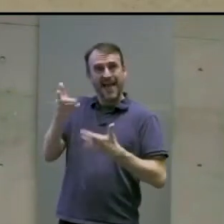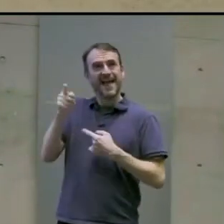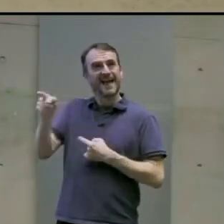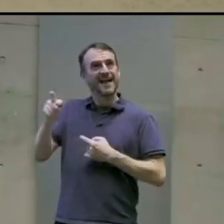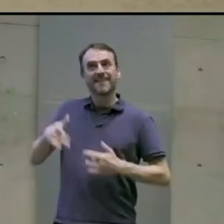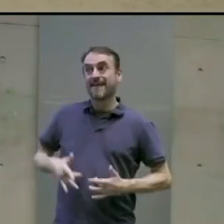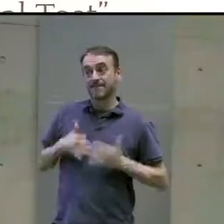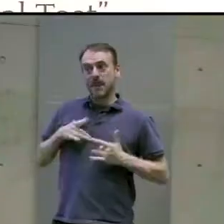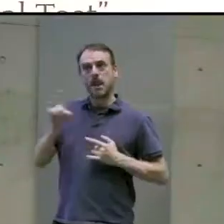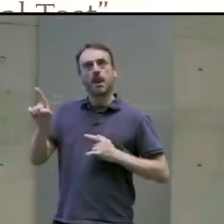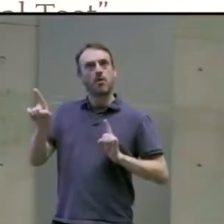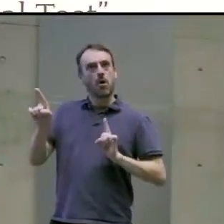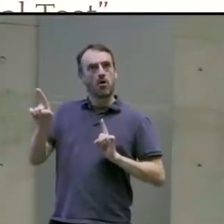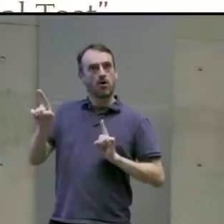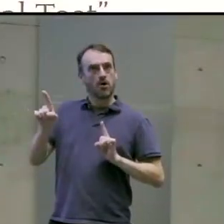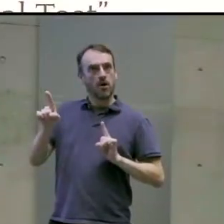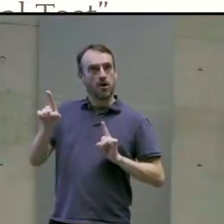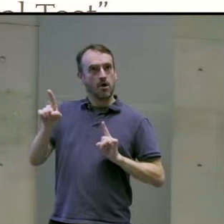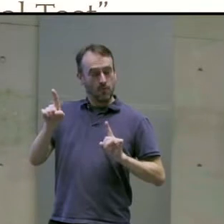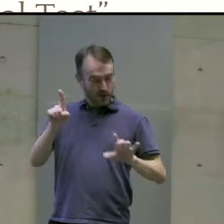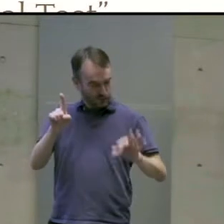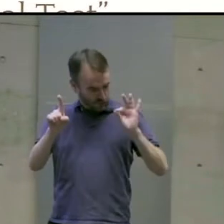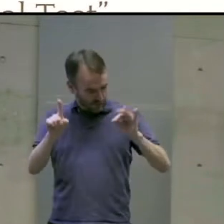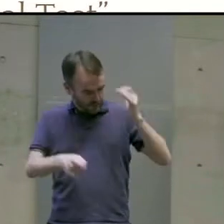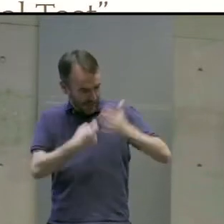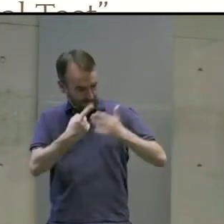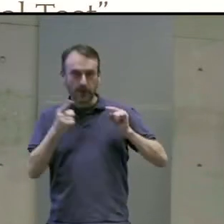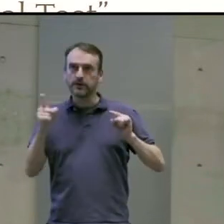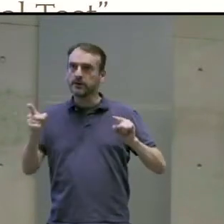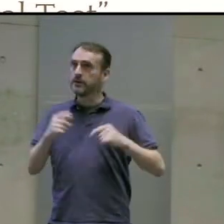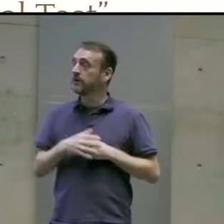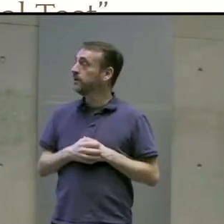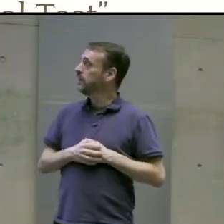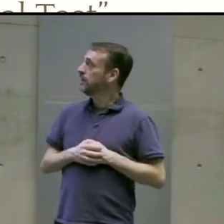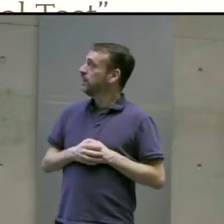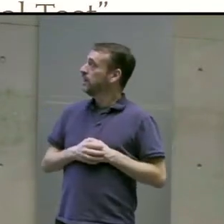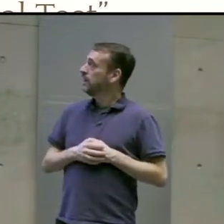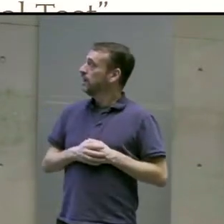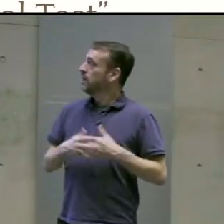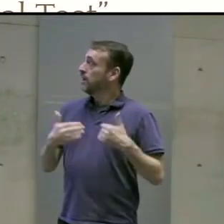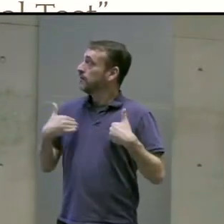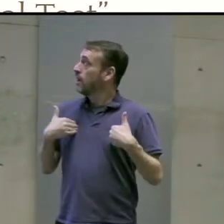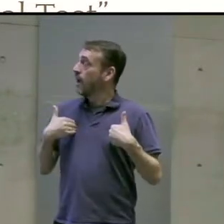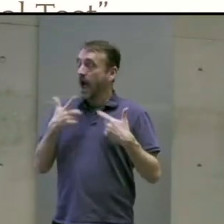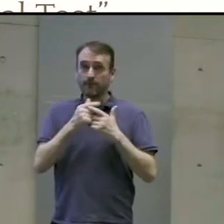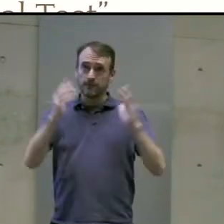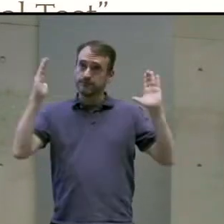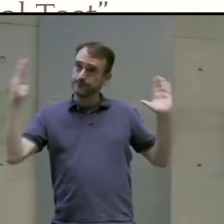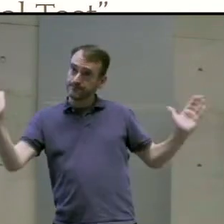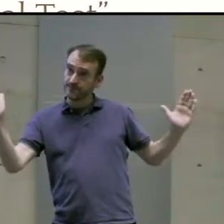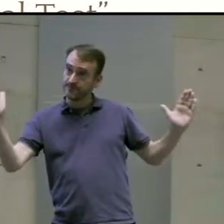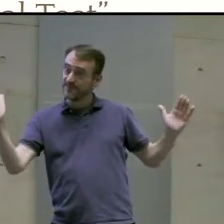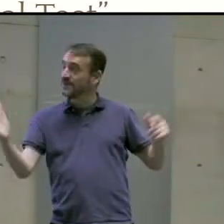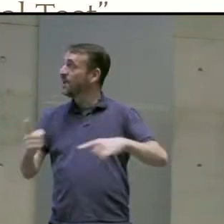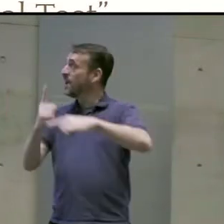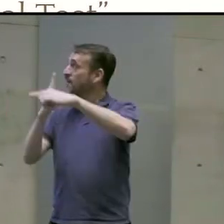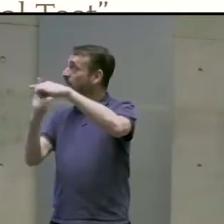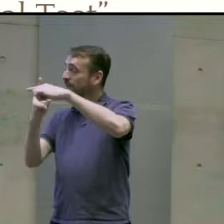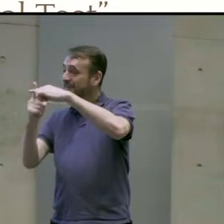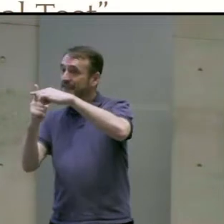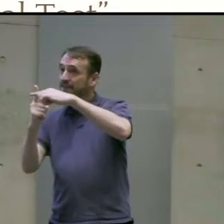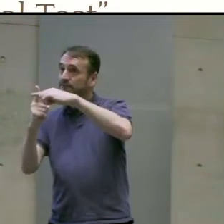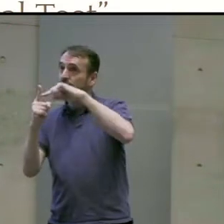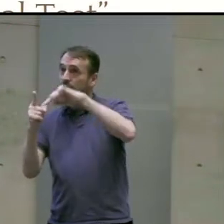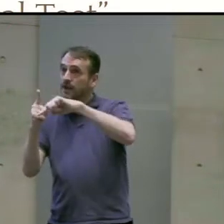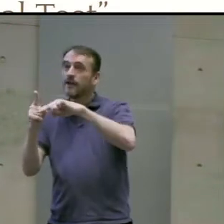are making this choice? So to break it down from a high-level perspective, we've got positive, negative, mixed, and both. So positive is about